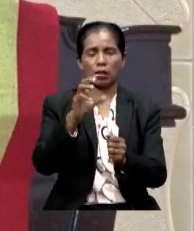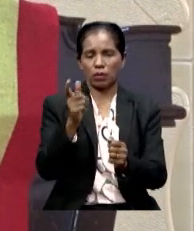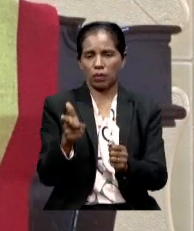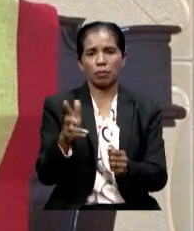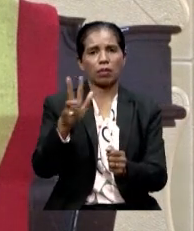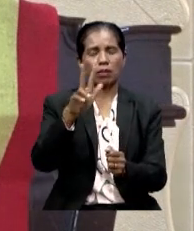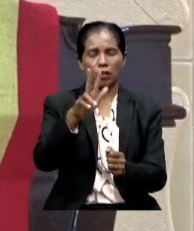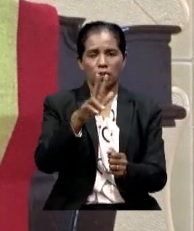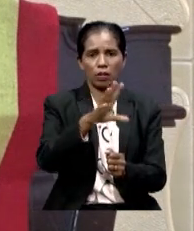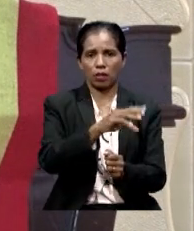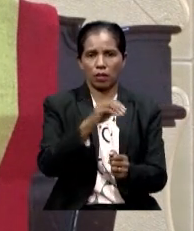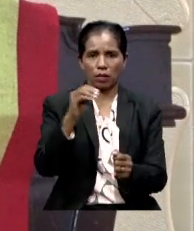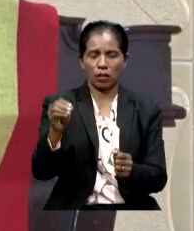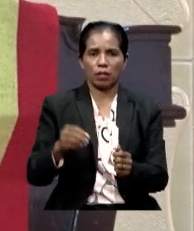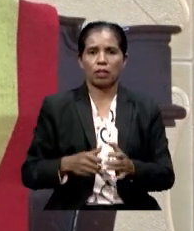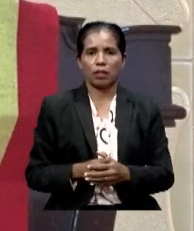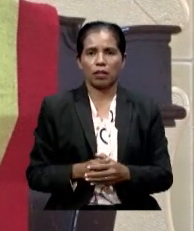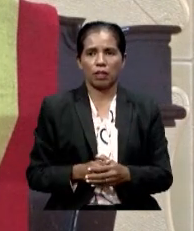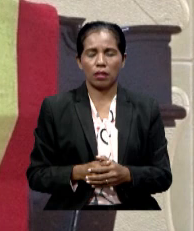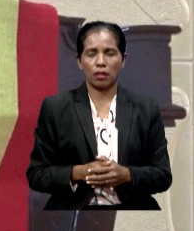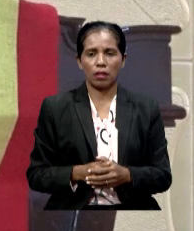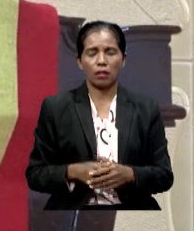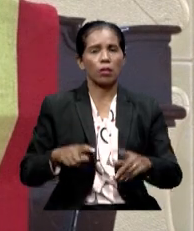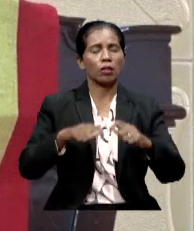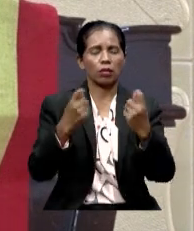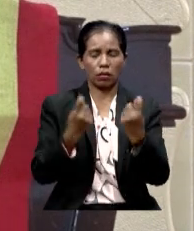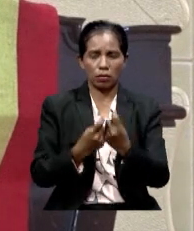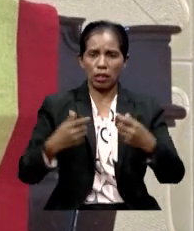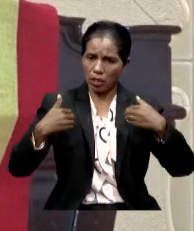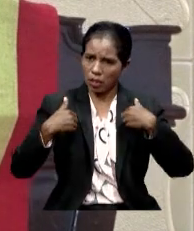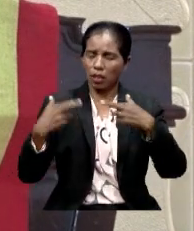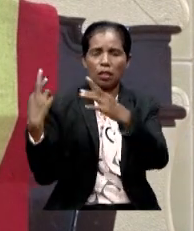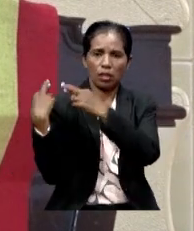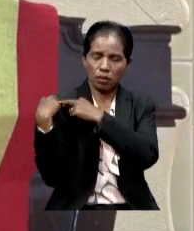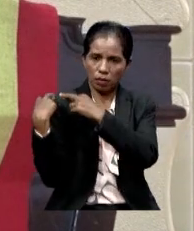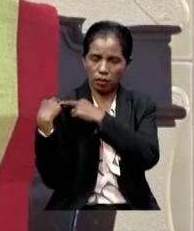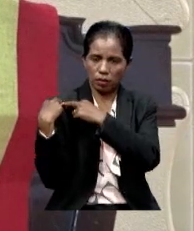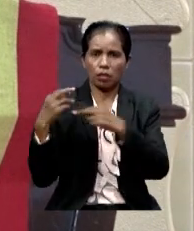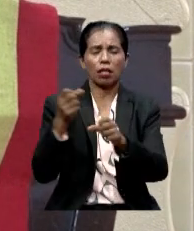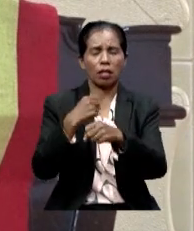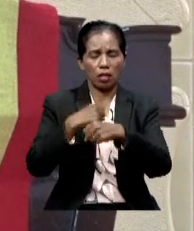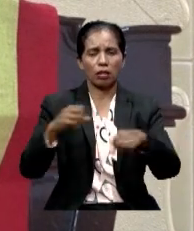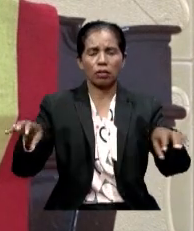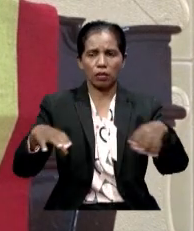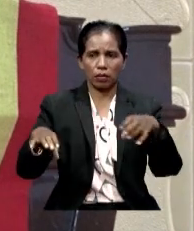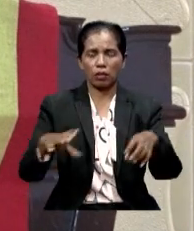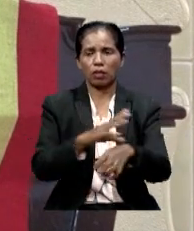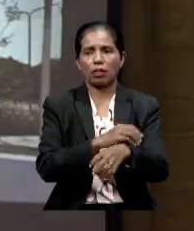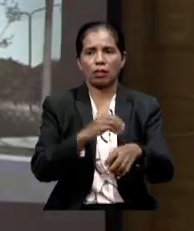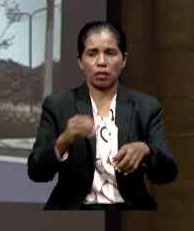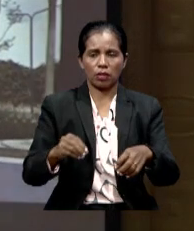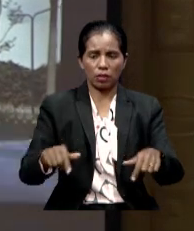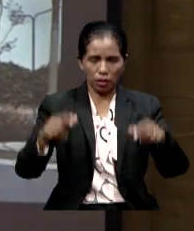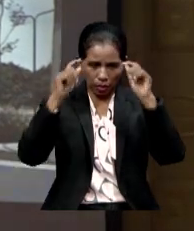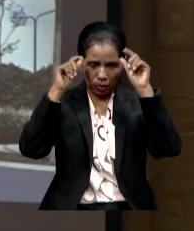assigning our best team as a form of responsibility and gratitude to government of Timor